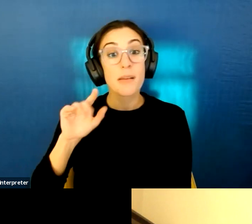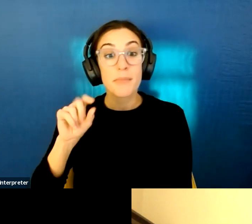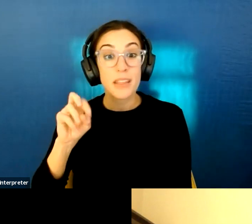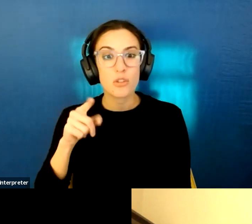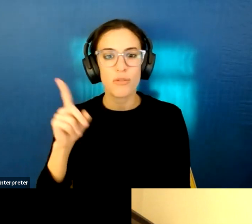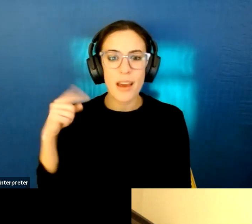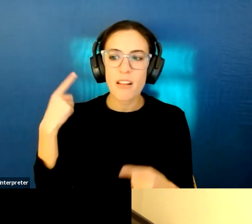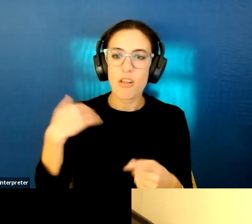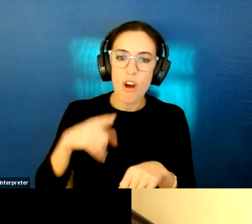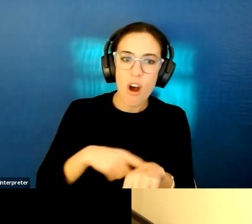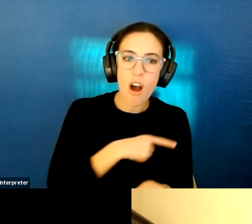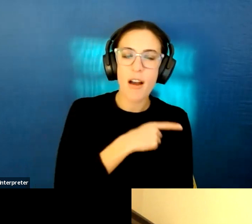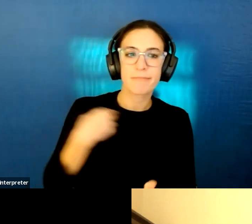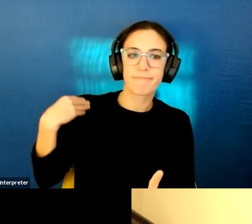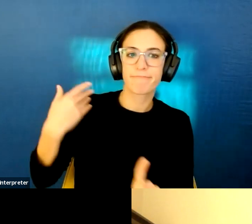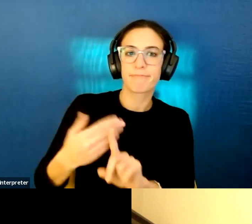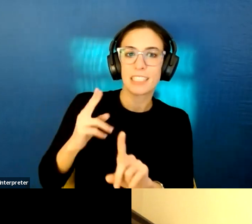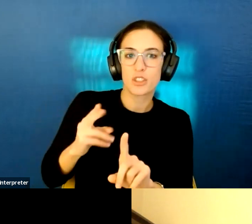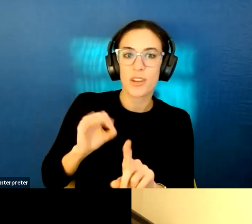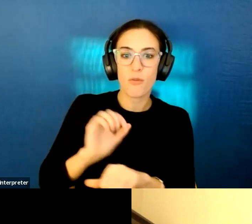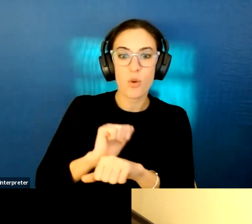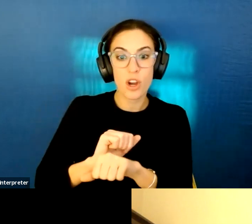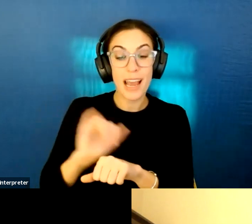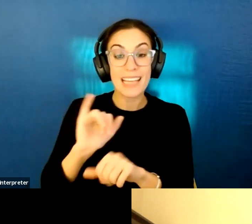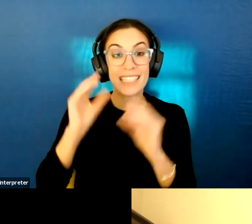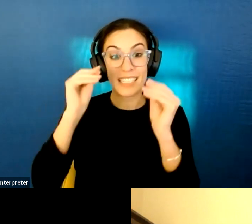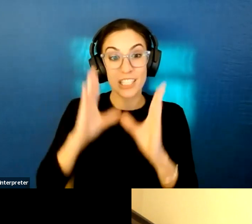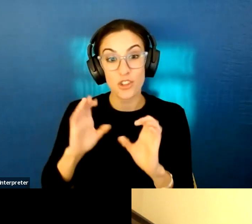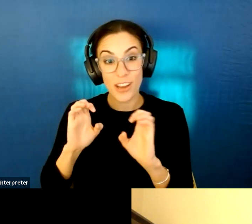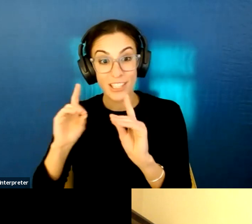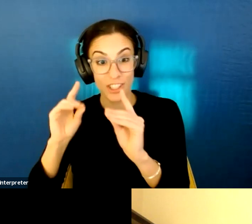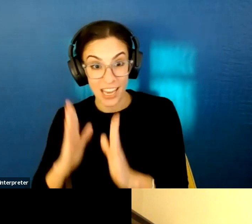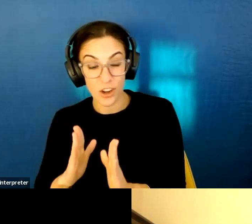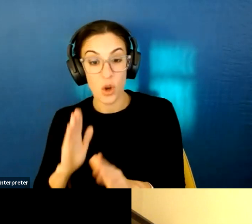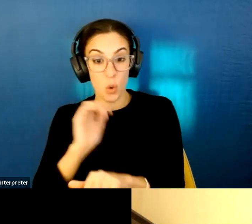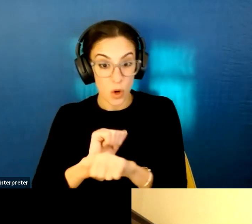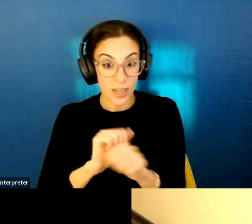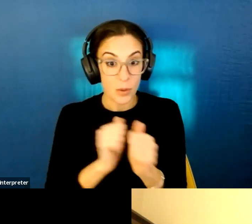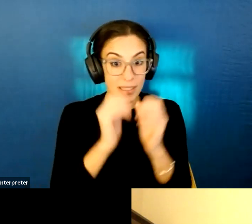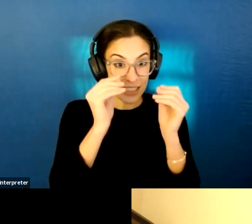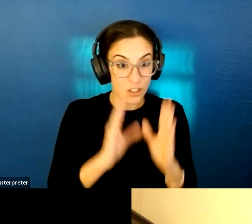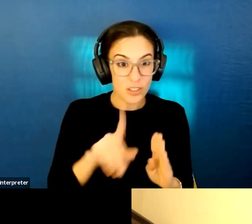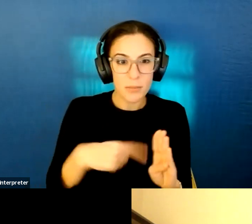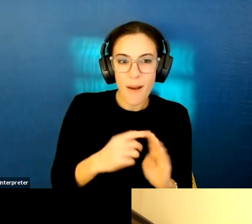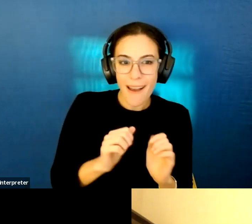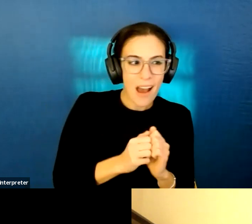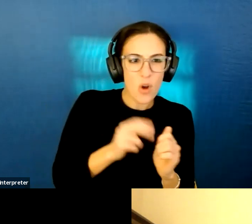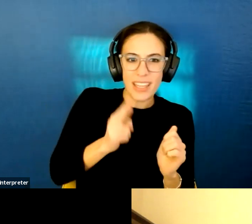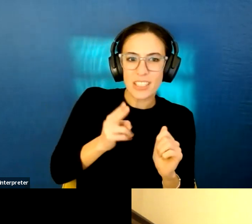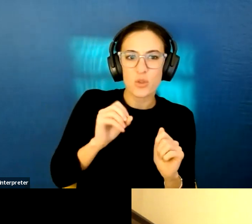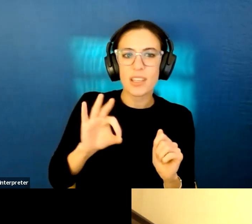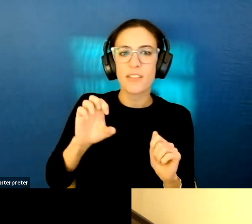long body of work as a teacher educator, working with teachers on how these histories of eugenics are